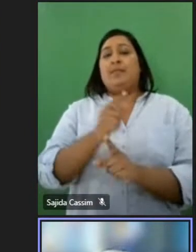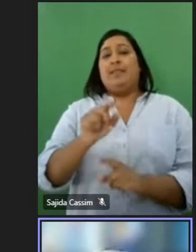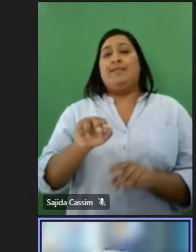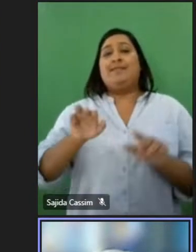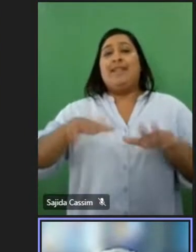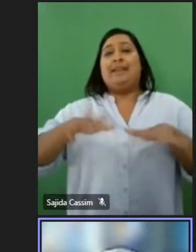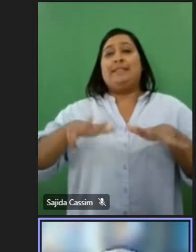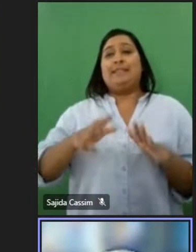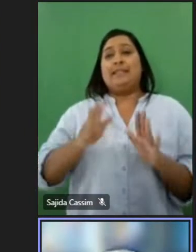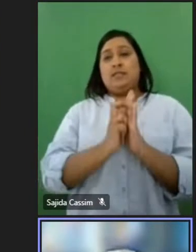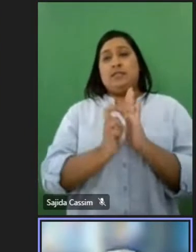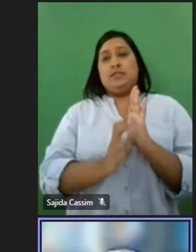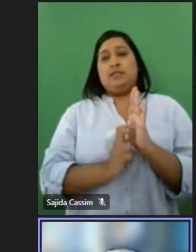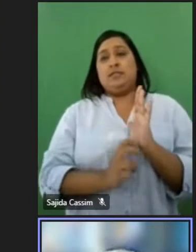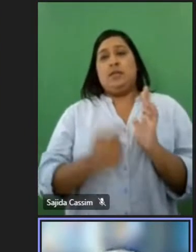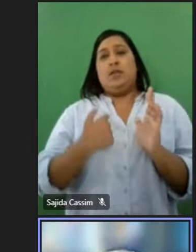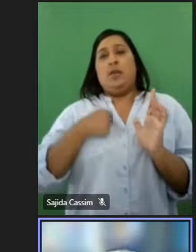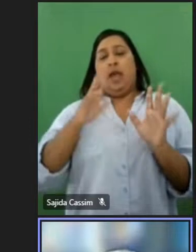with our own